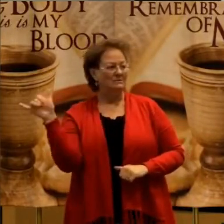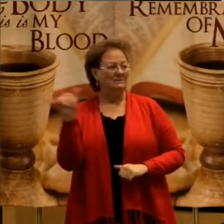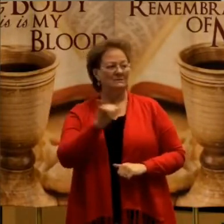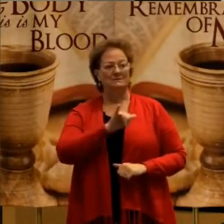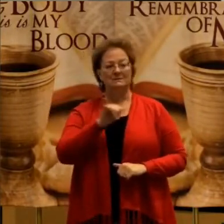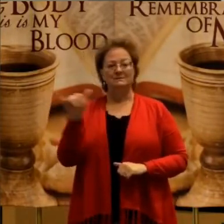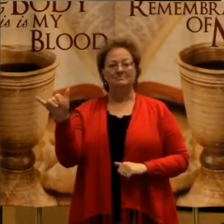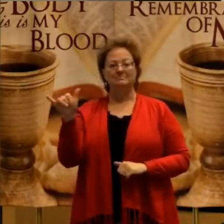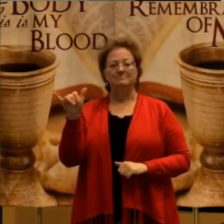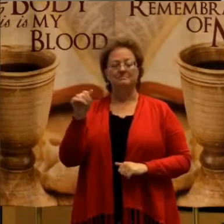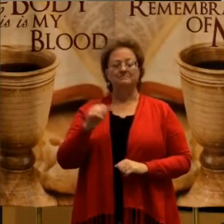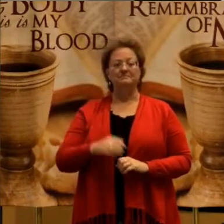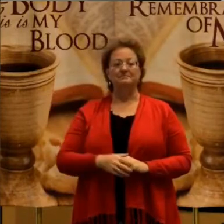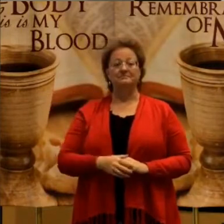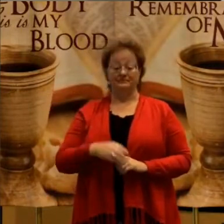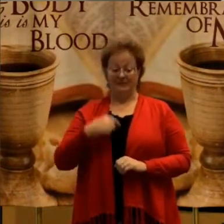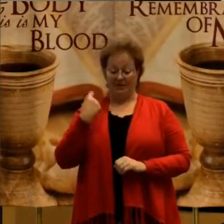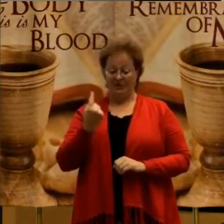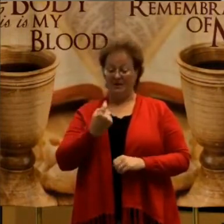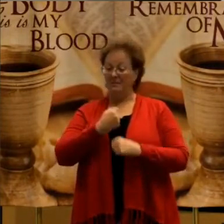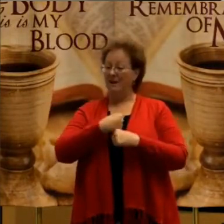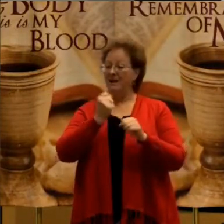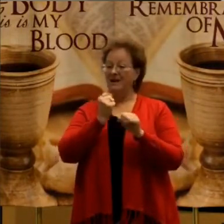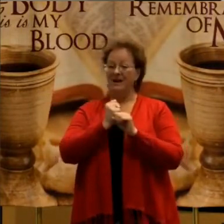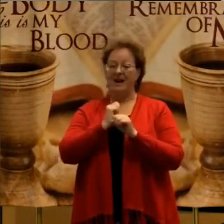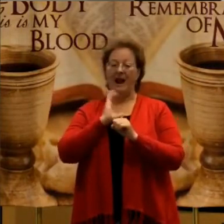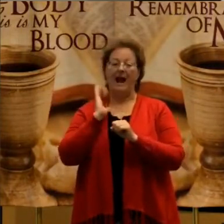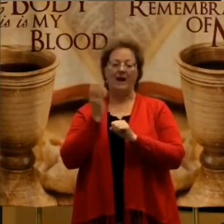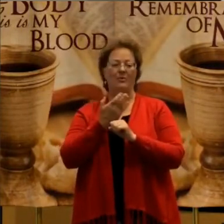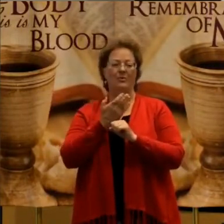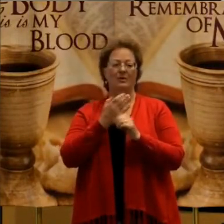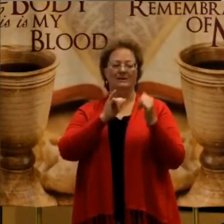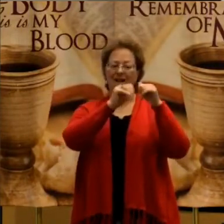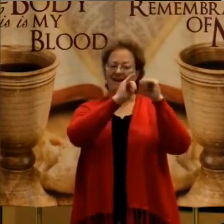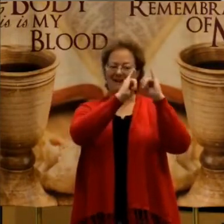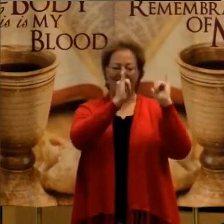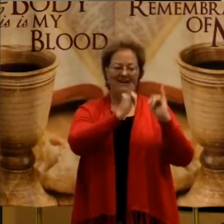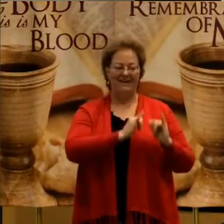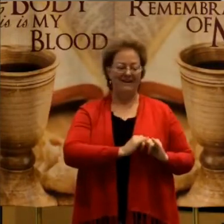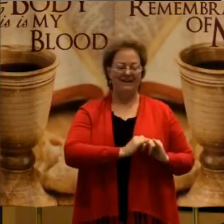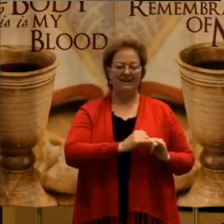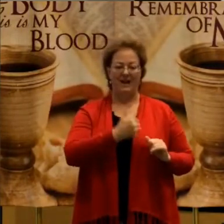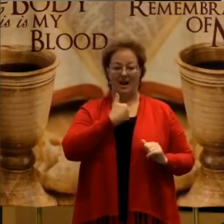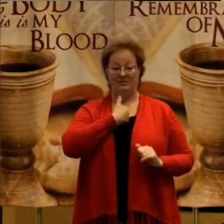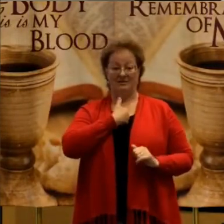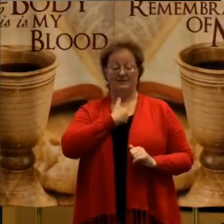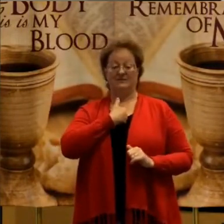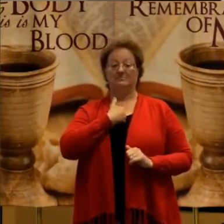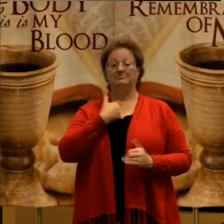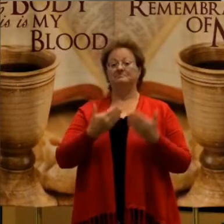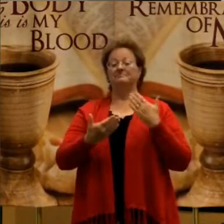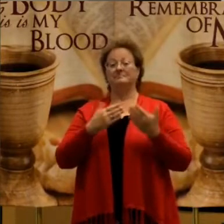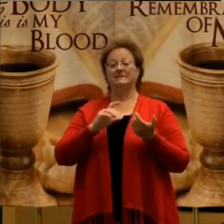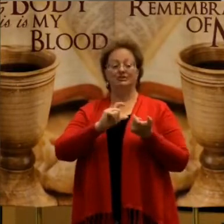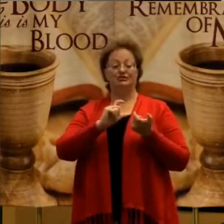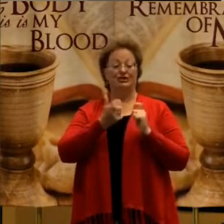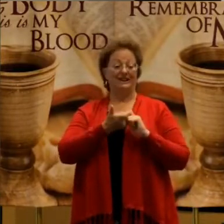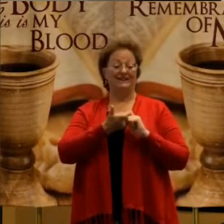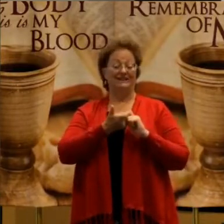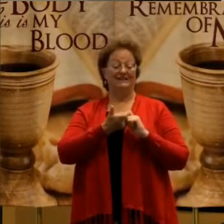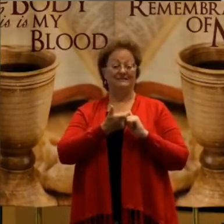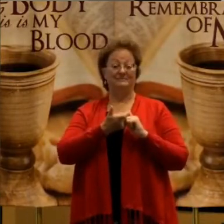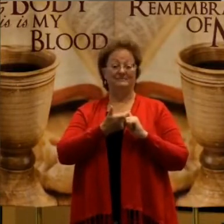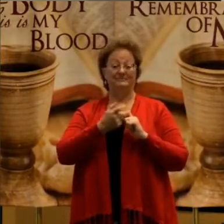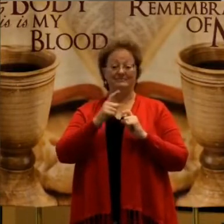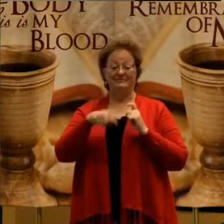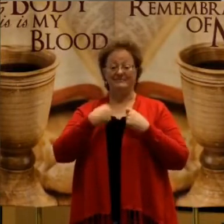did. We've all made our own gods to replace the one true God. Maybe those gods have changed some since